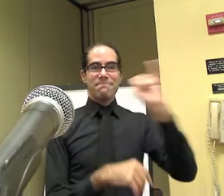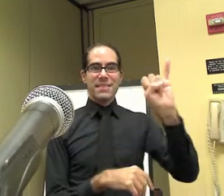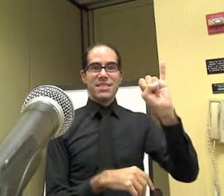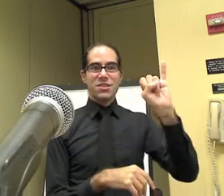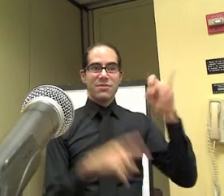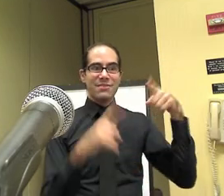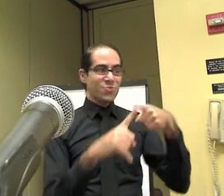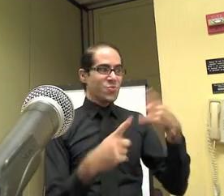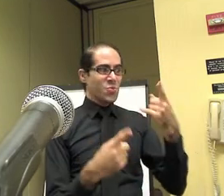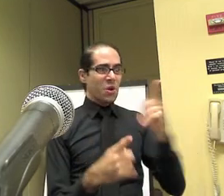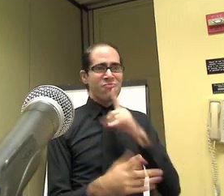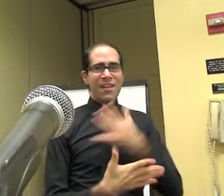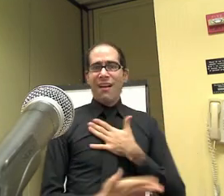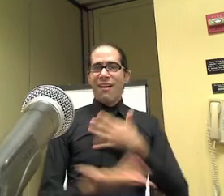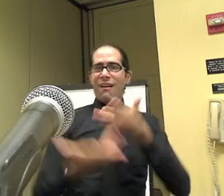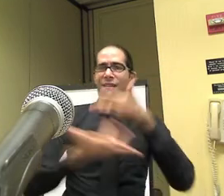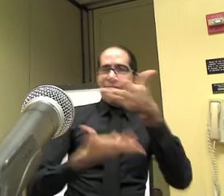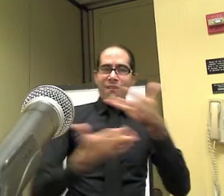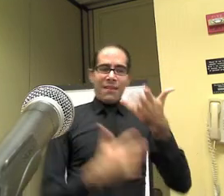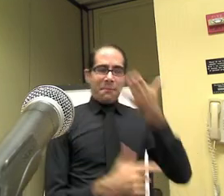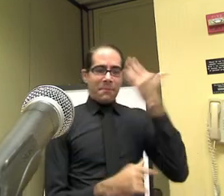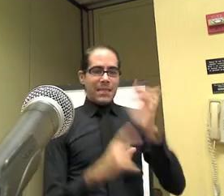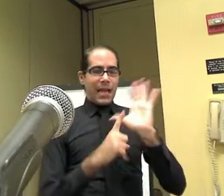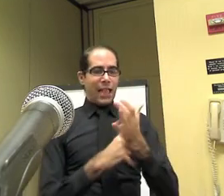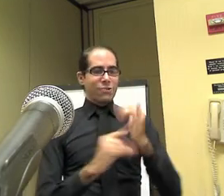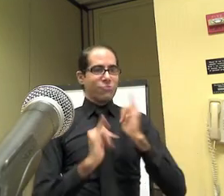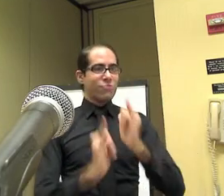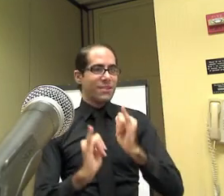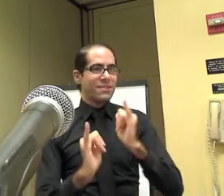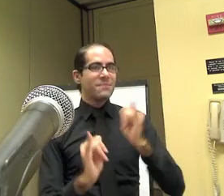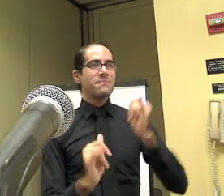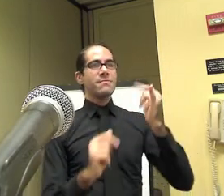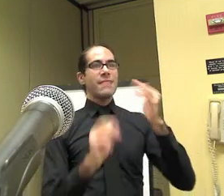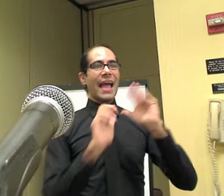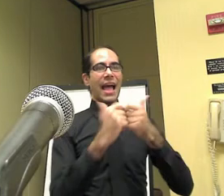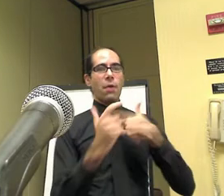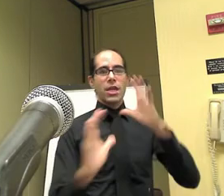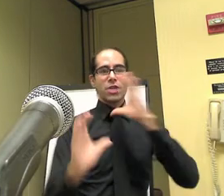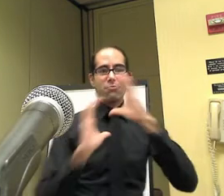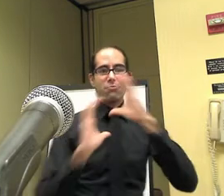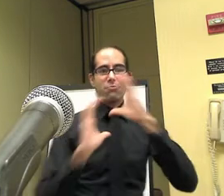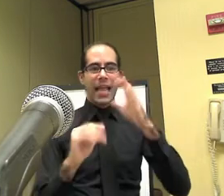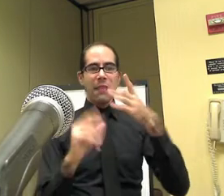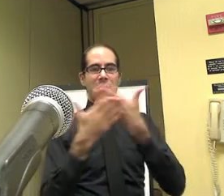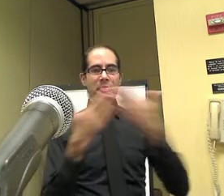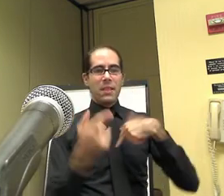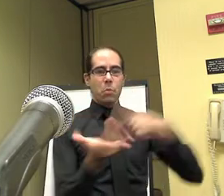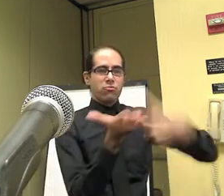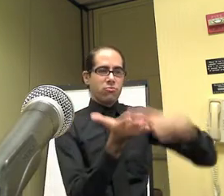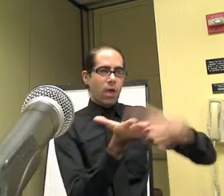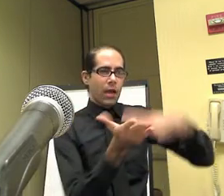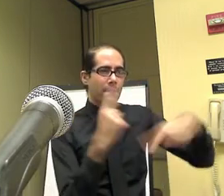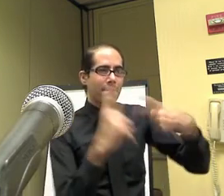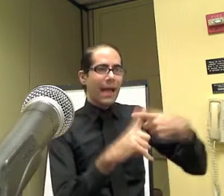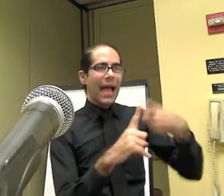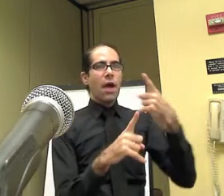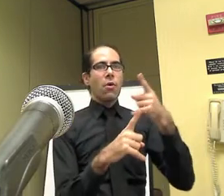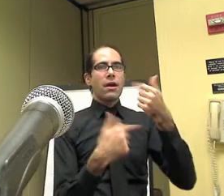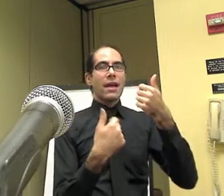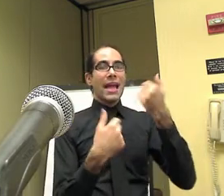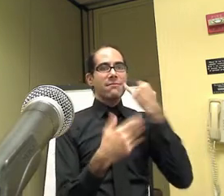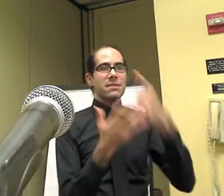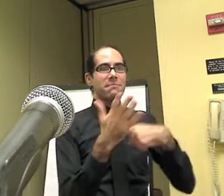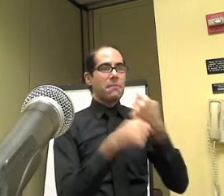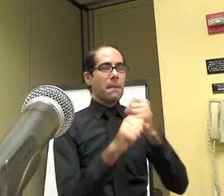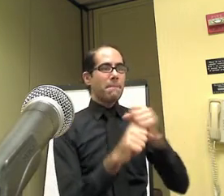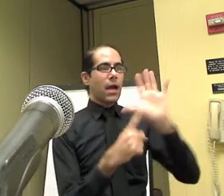you have deaf educators come to the Smithsonian, what an awesome experience to have the